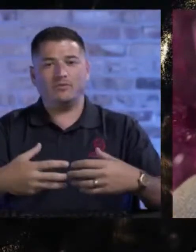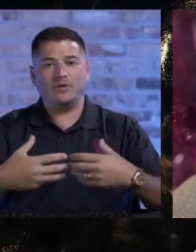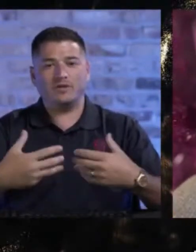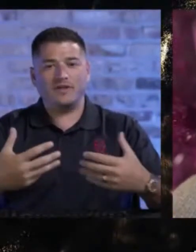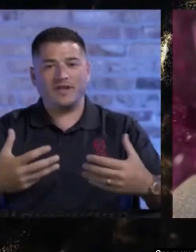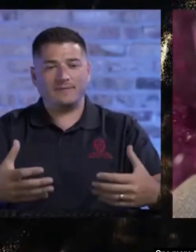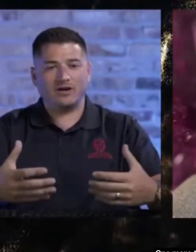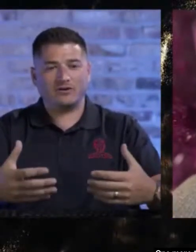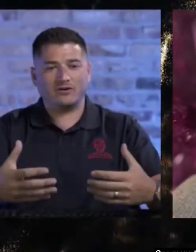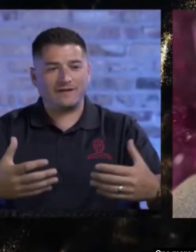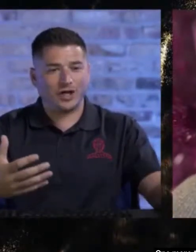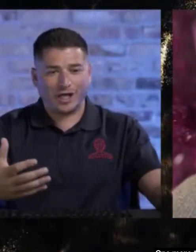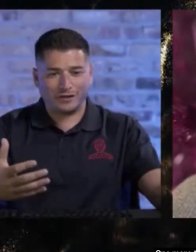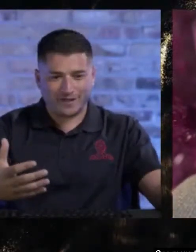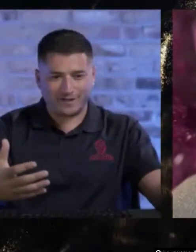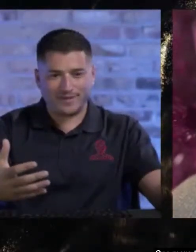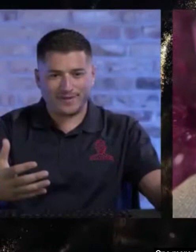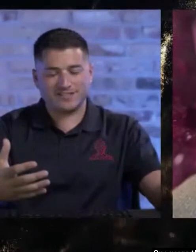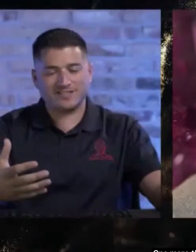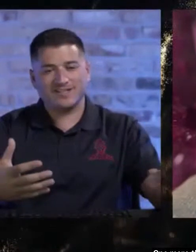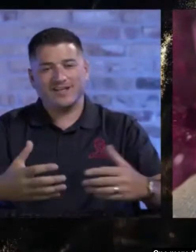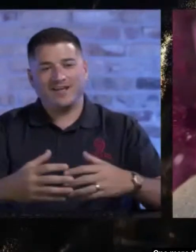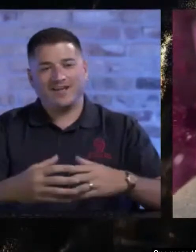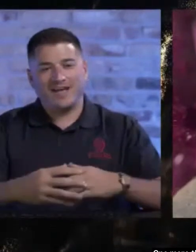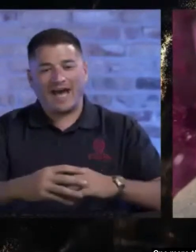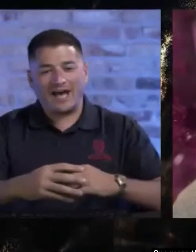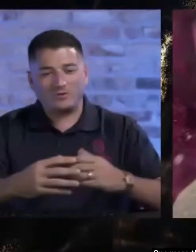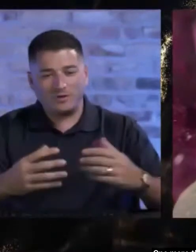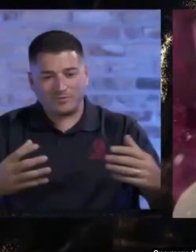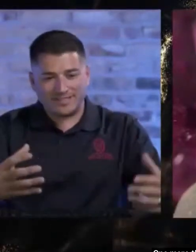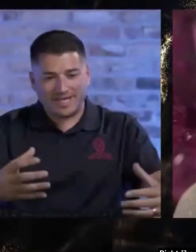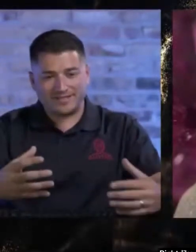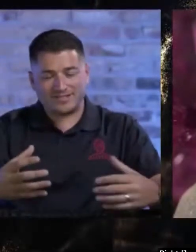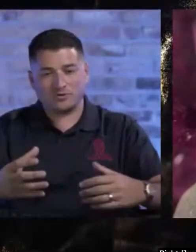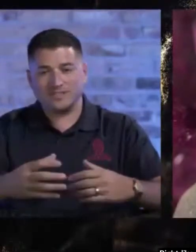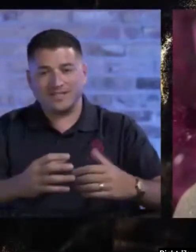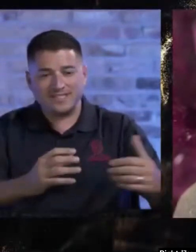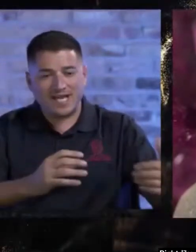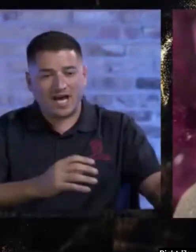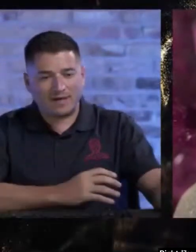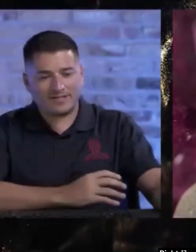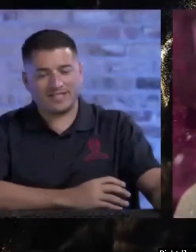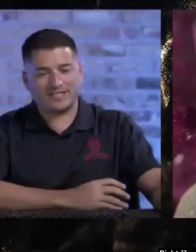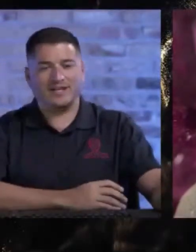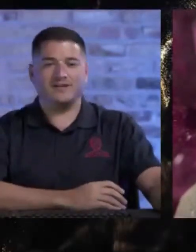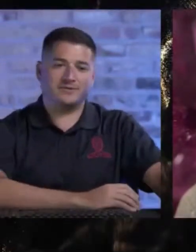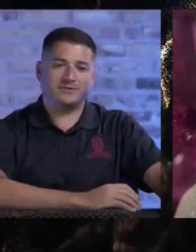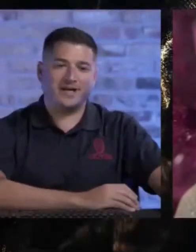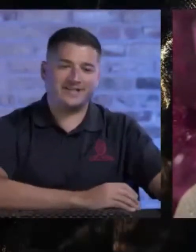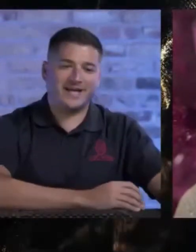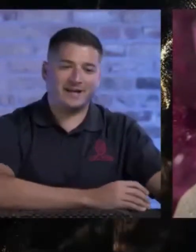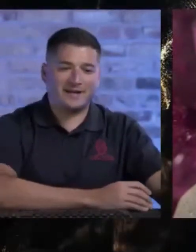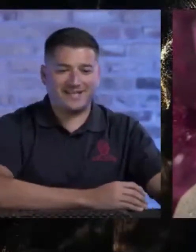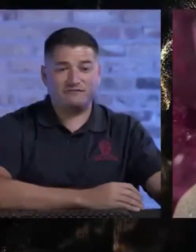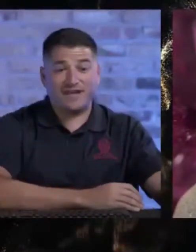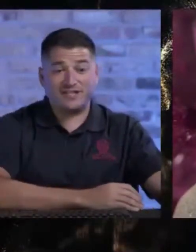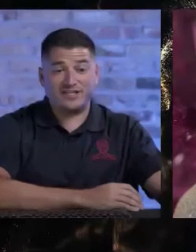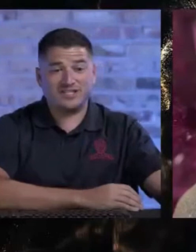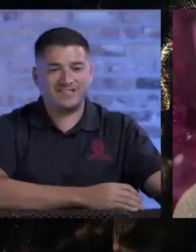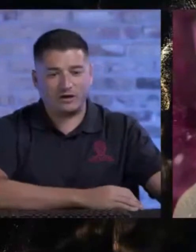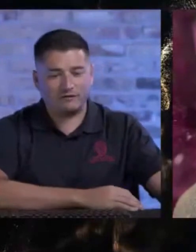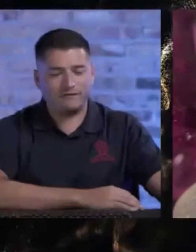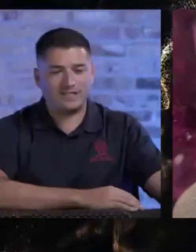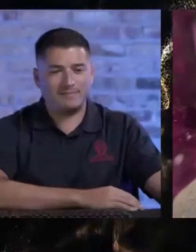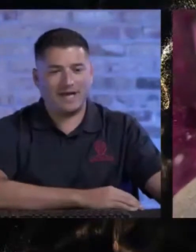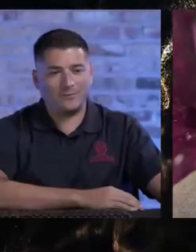how can we when we're thinking about crafting our elevator pitch how do we bring data and stories it's not about technology right it's not about the